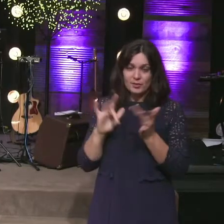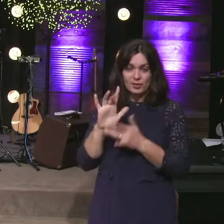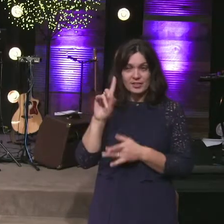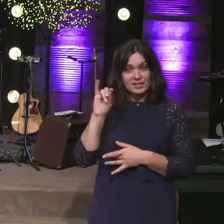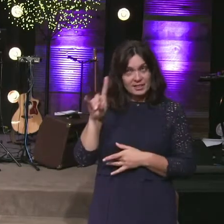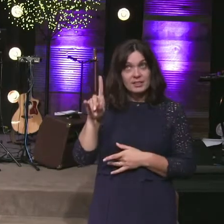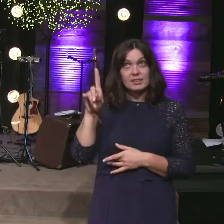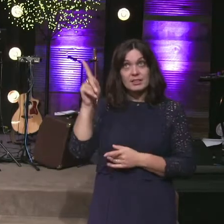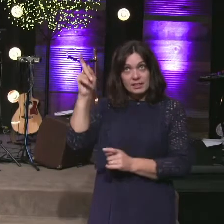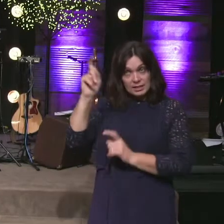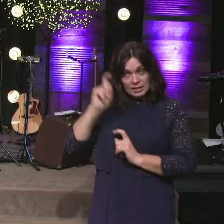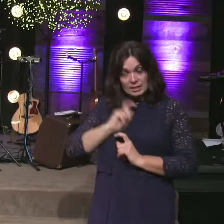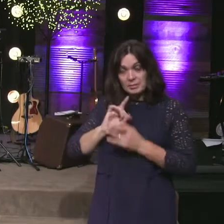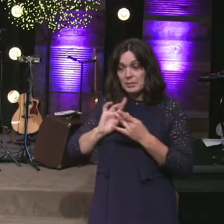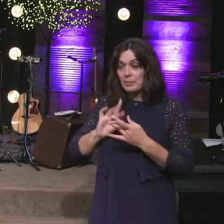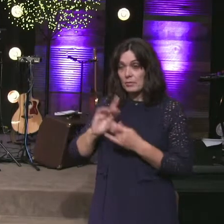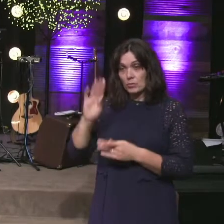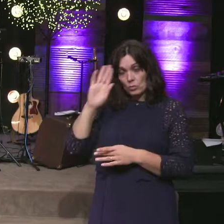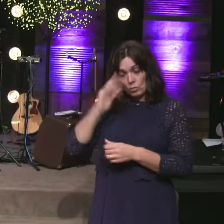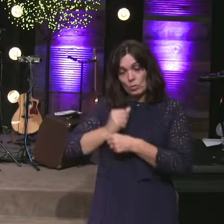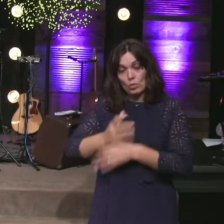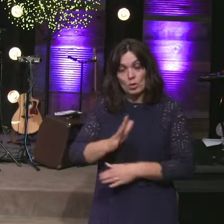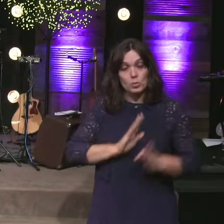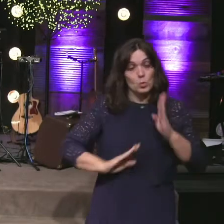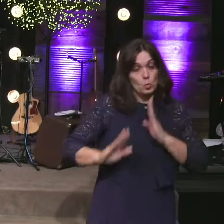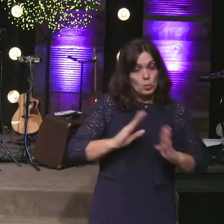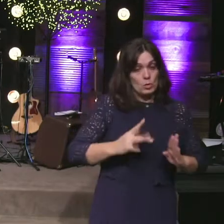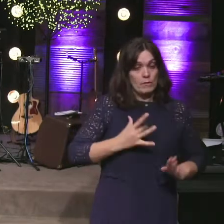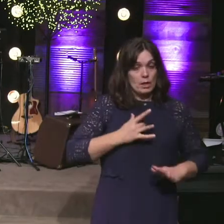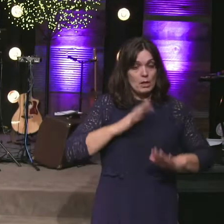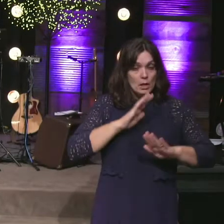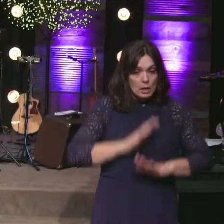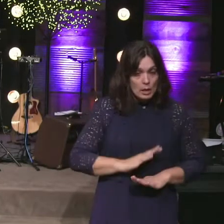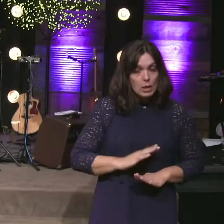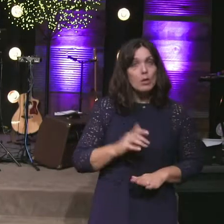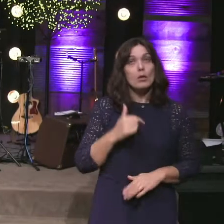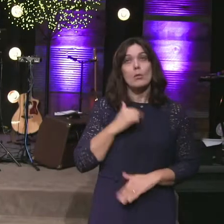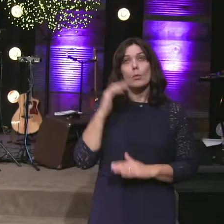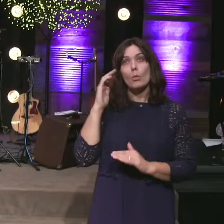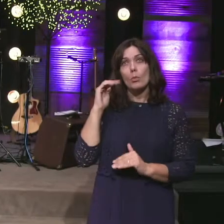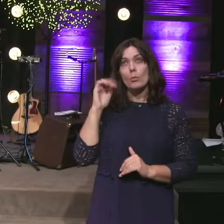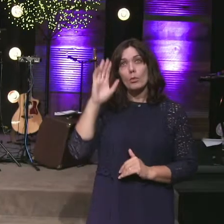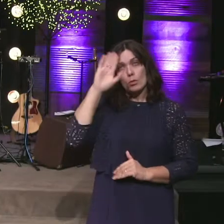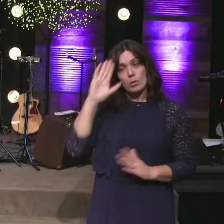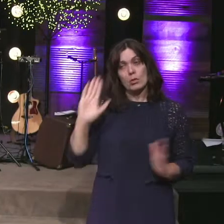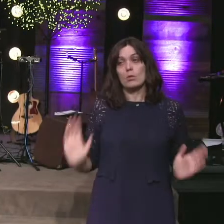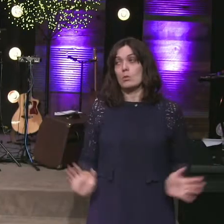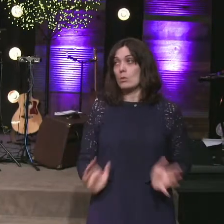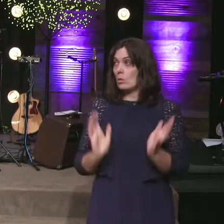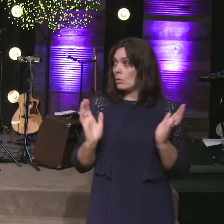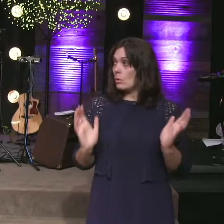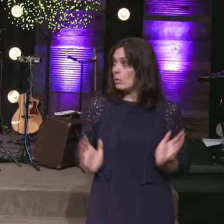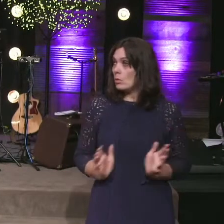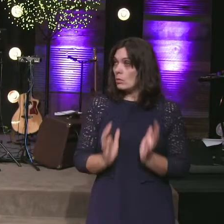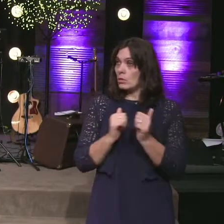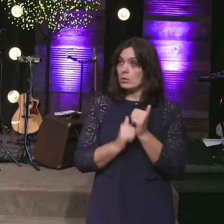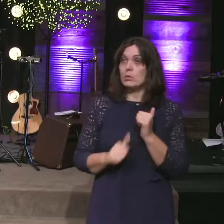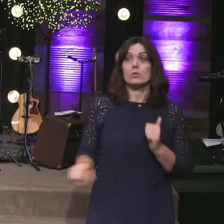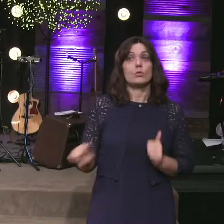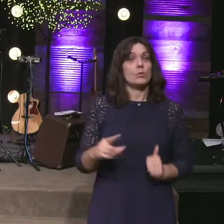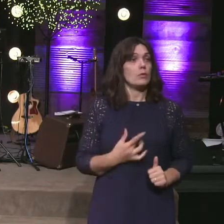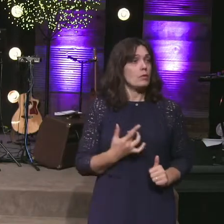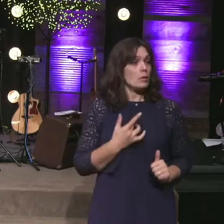weary. And so God, give me a word. I hope that it will encourage you and build you up.